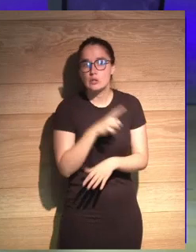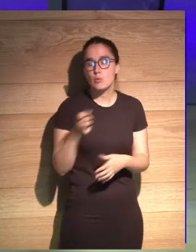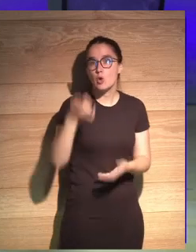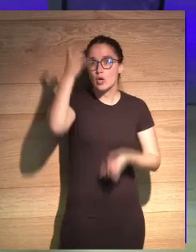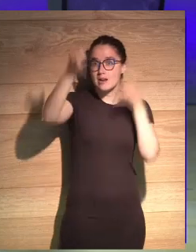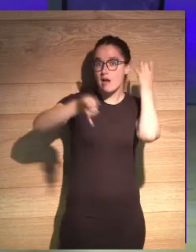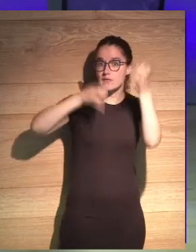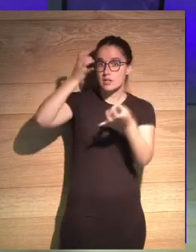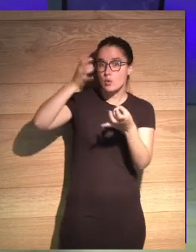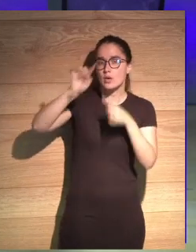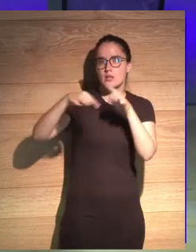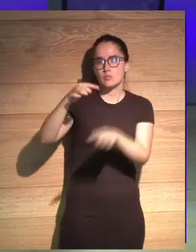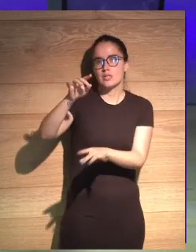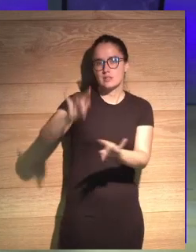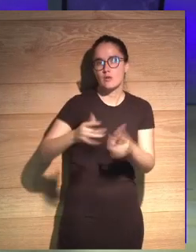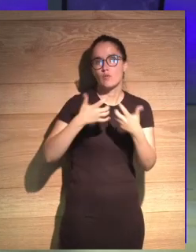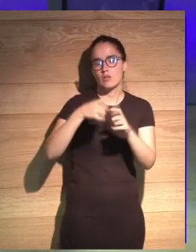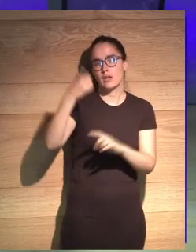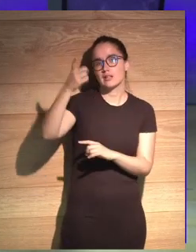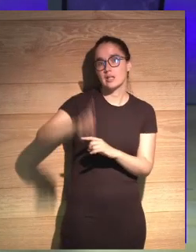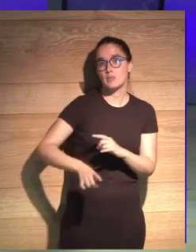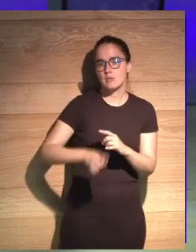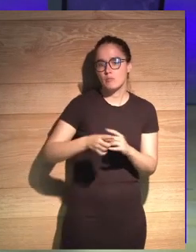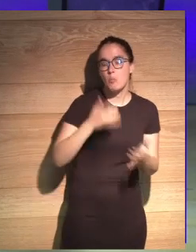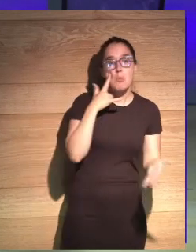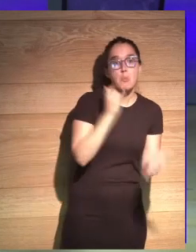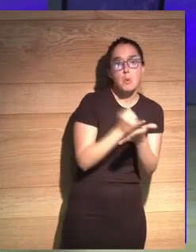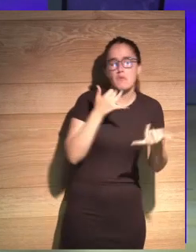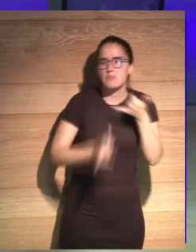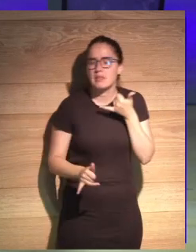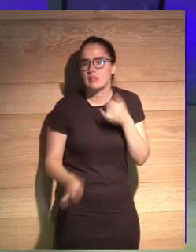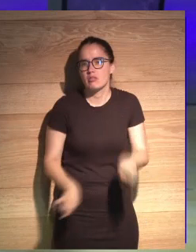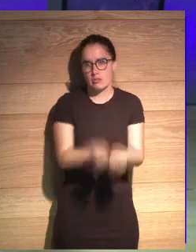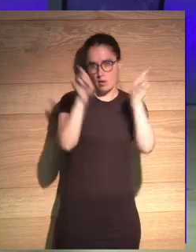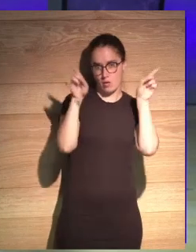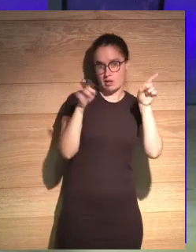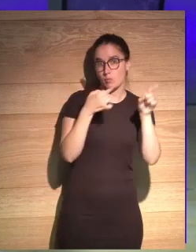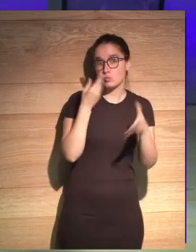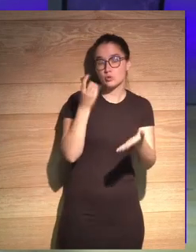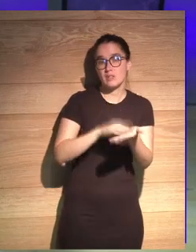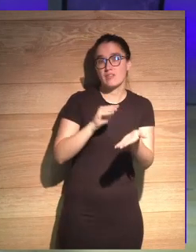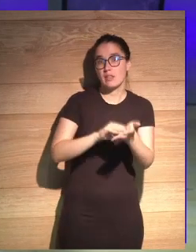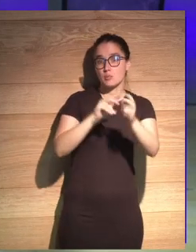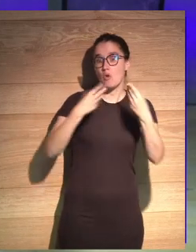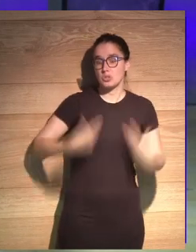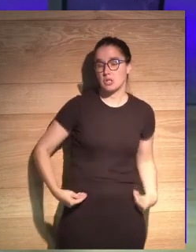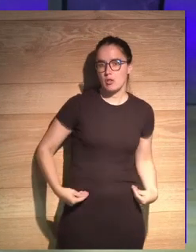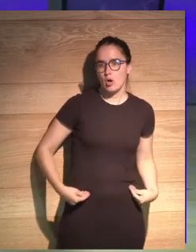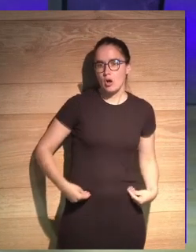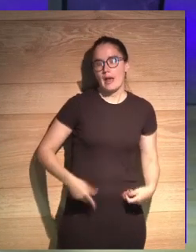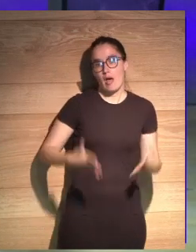can work, what cannot work, and also using the scientific method